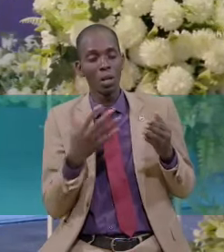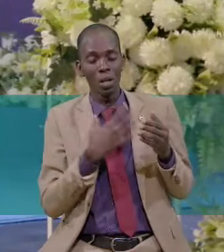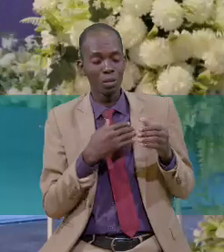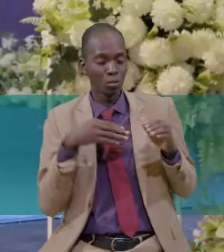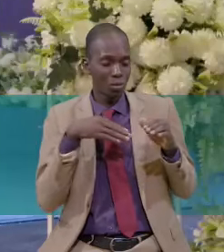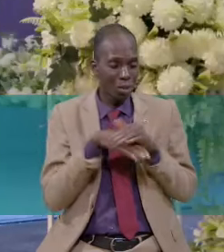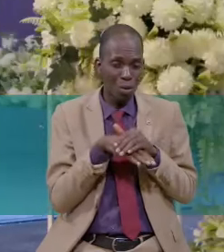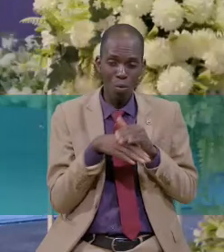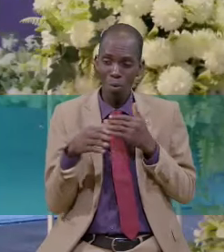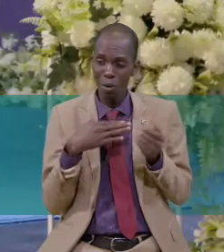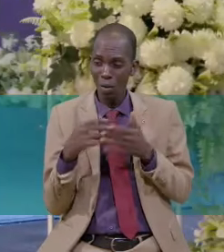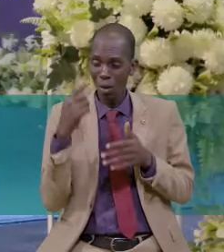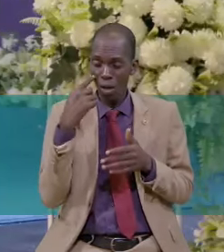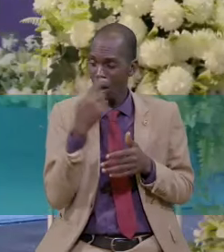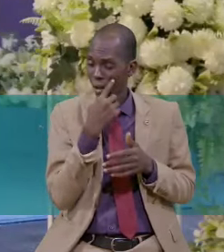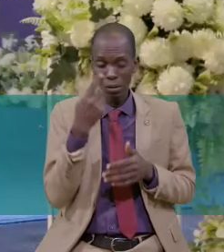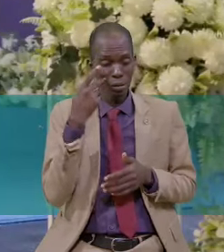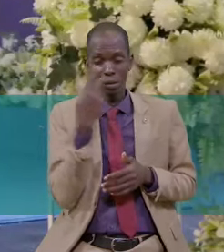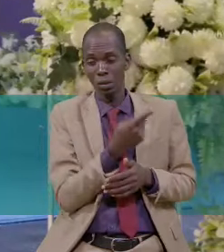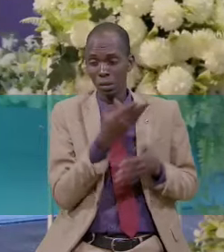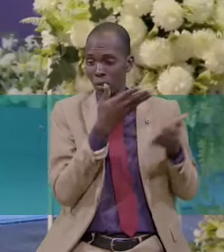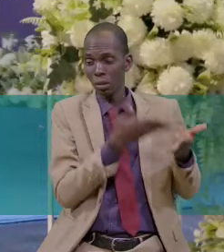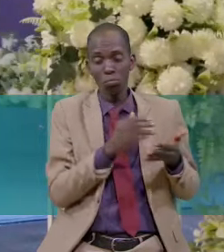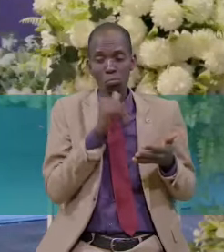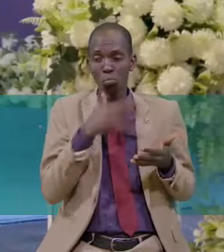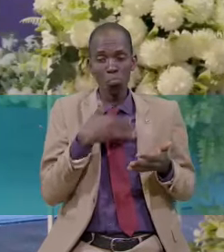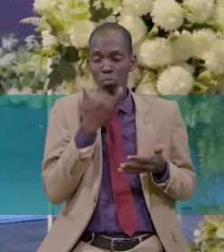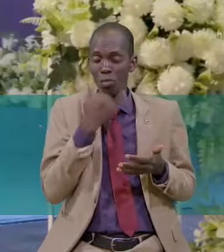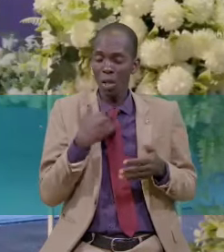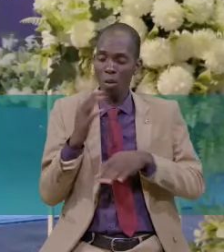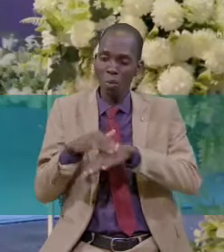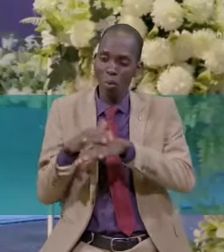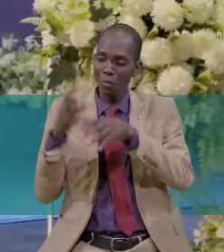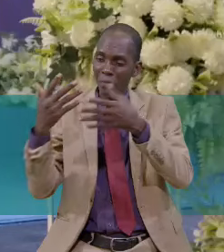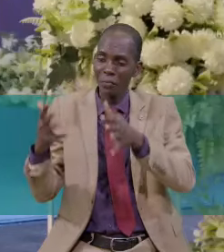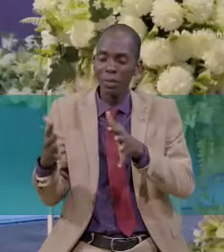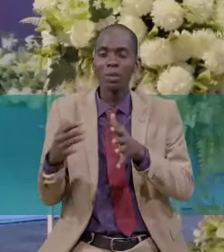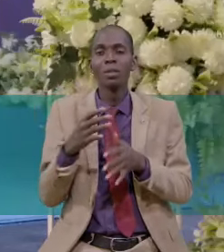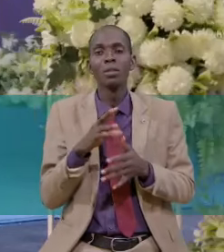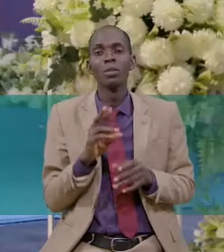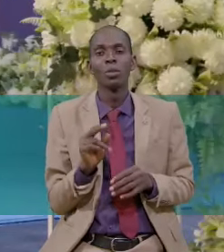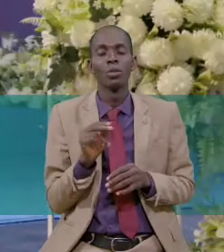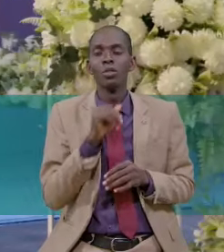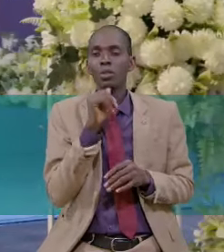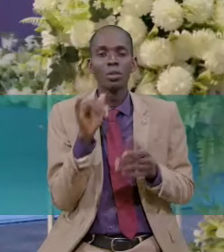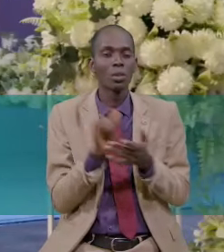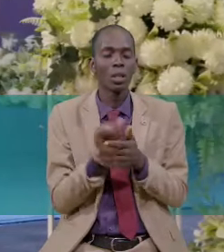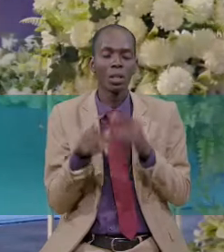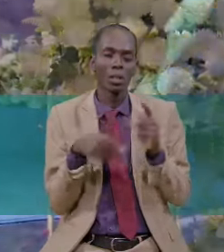eyes sees, not my fault. I told you, don't go there. This one, we can go there.